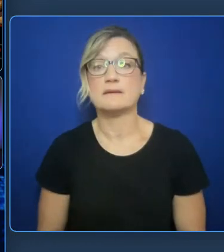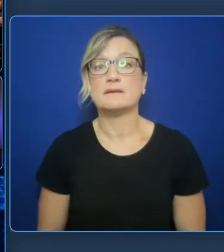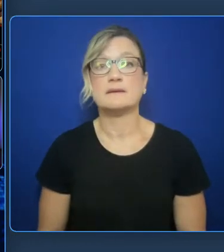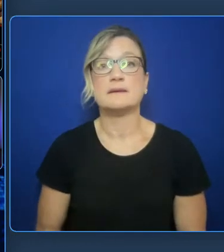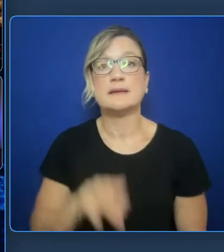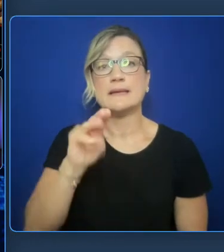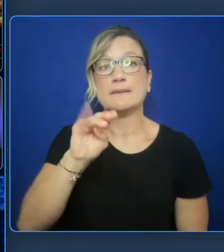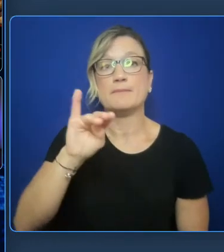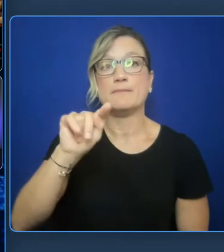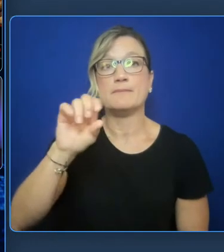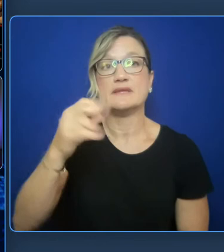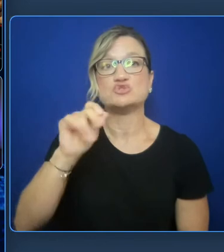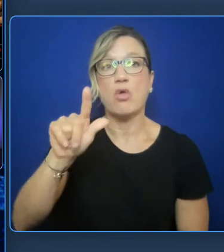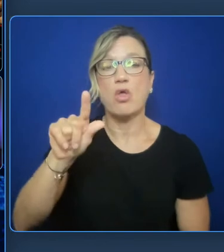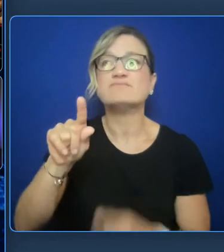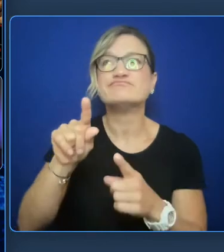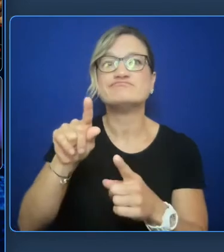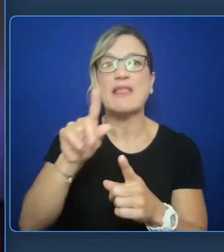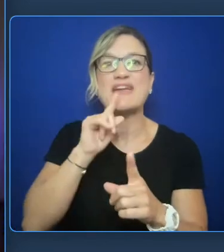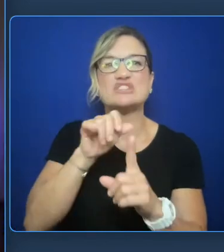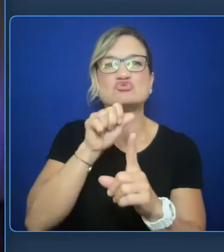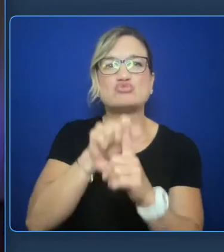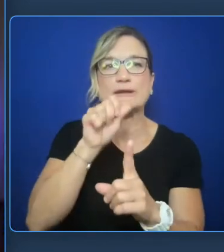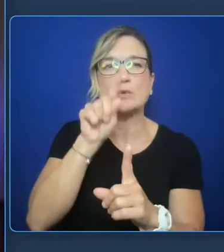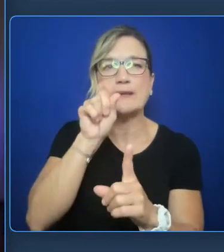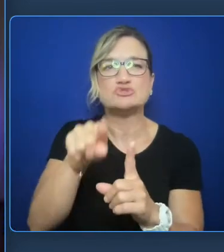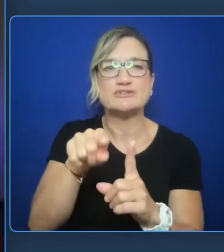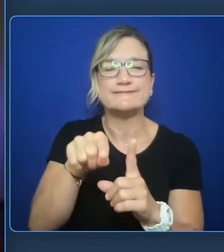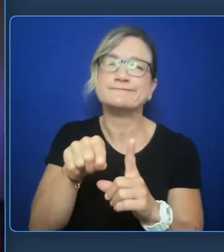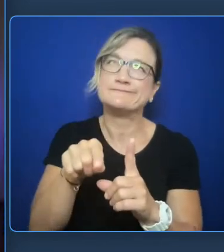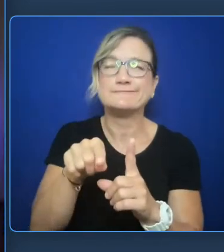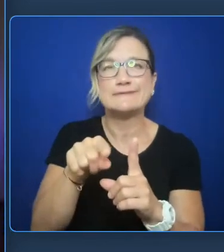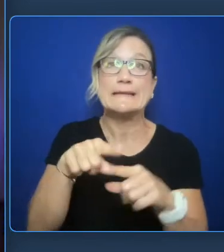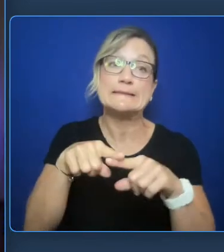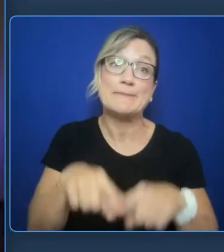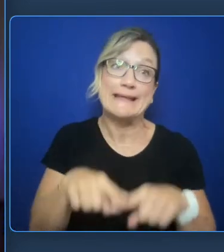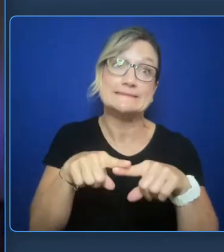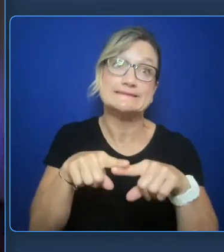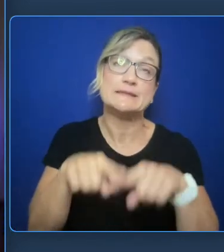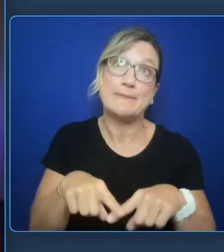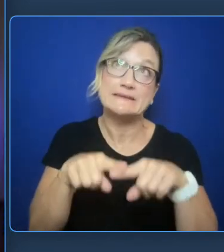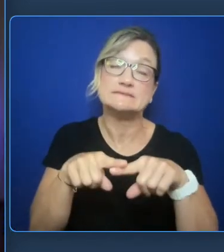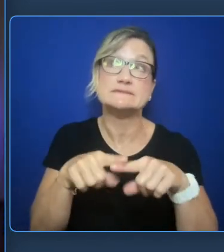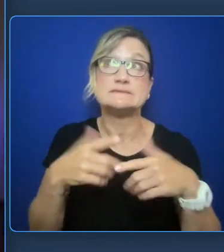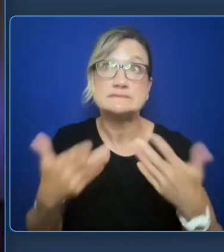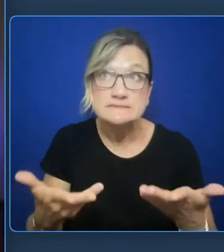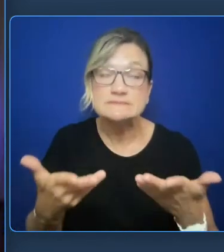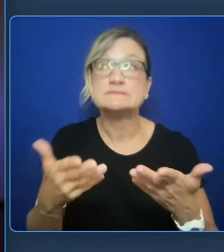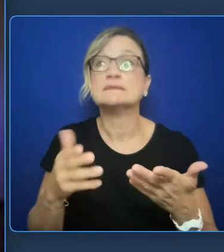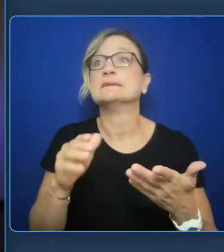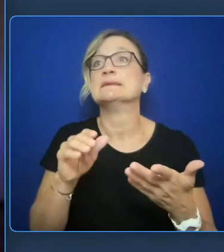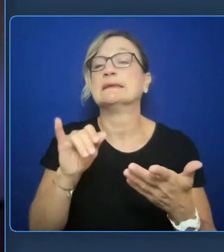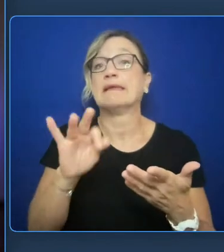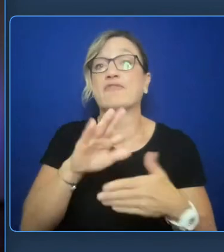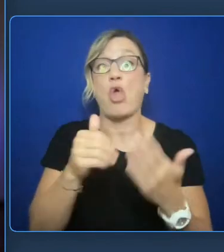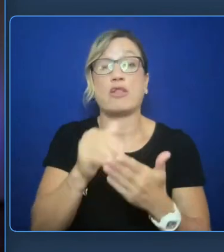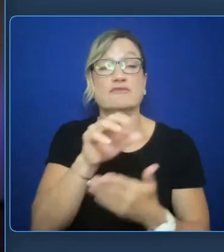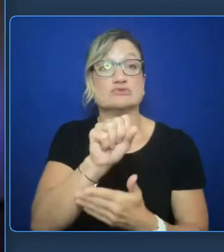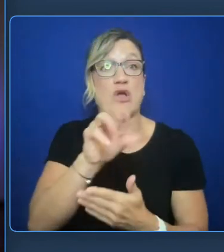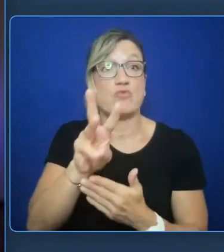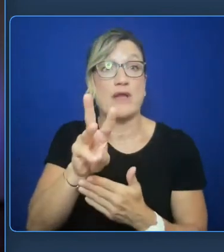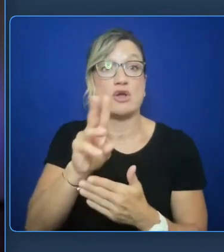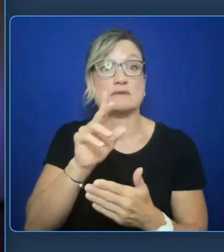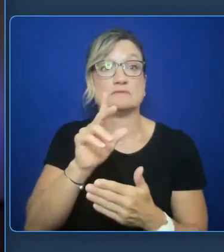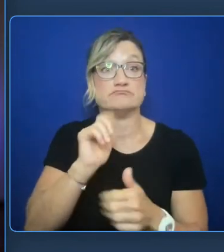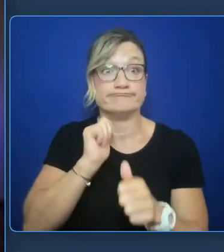Mitchell? That's a trick question. And as Mickey would say, it depends. It depends on whether or not all of your software is